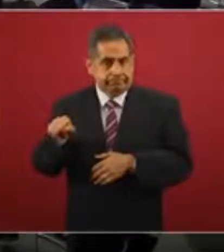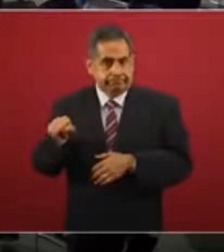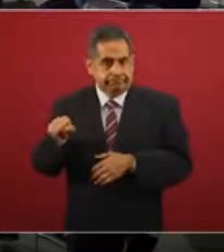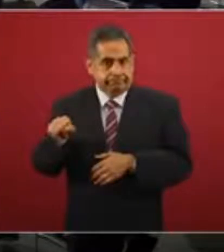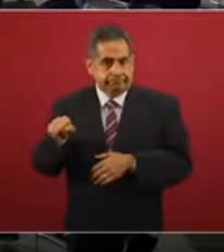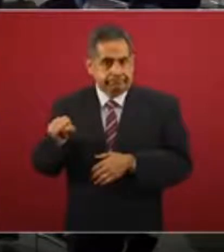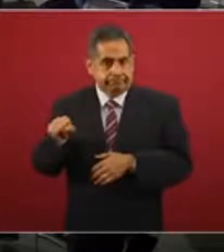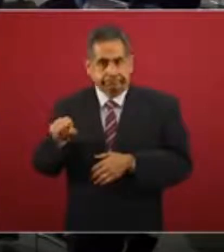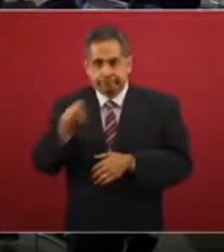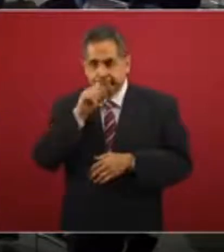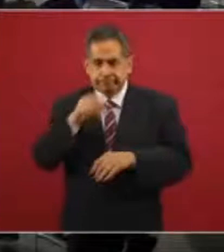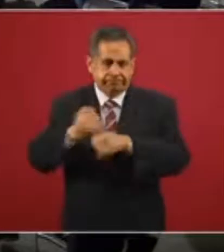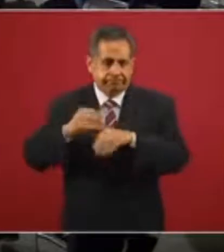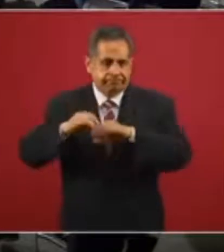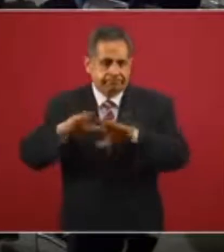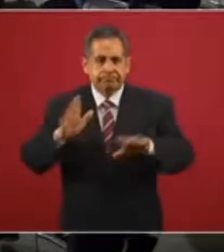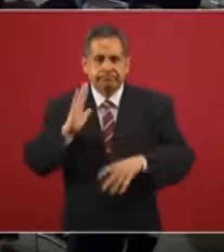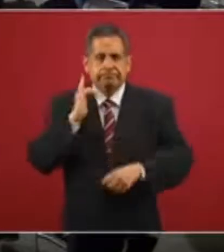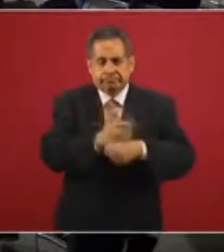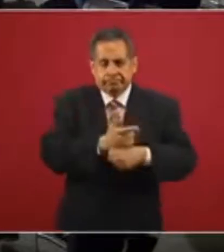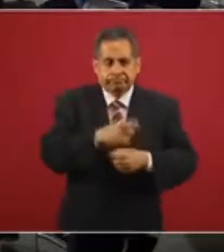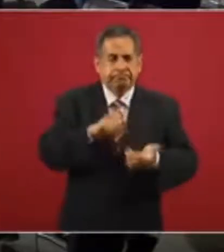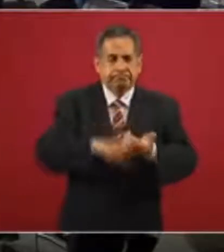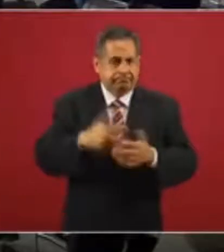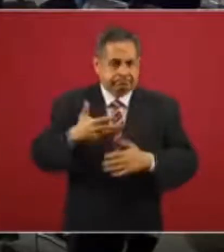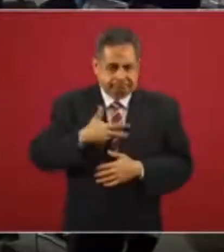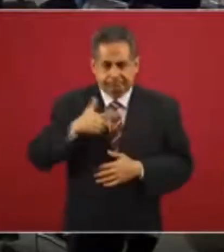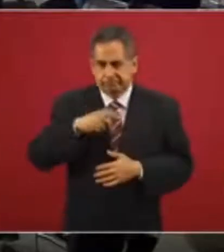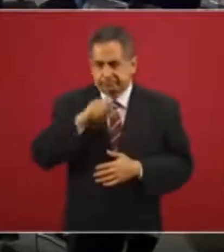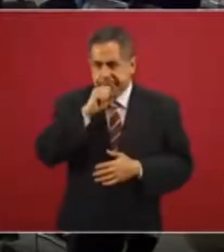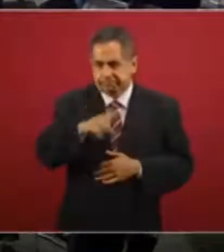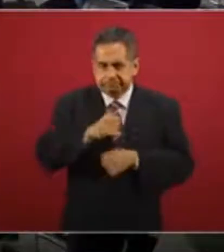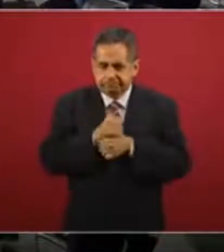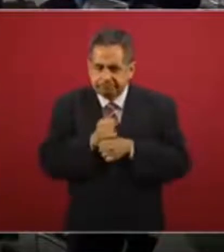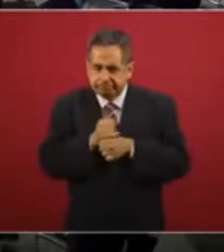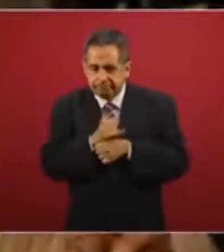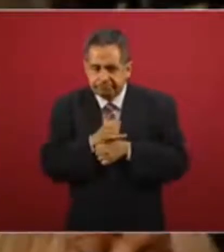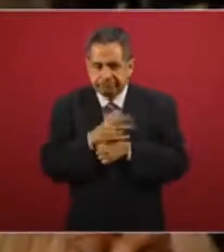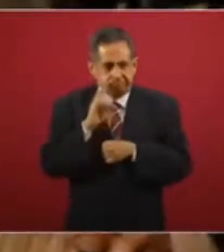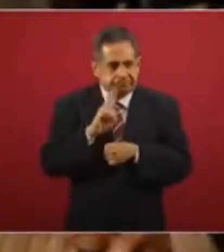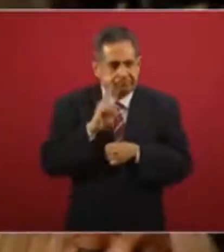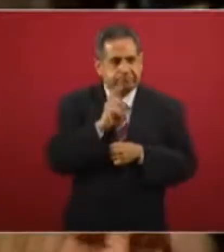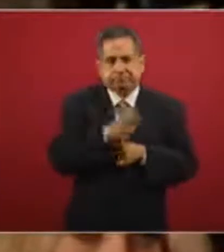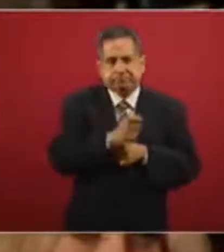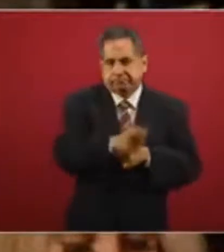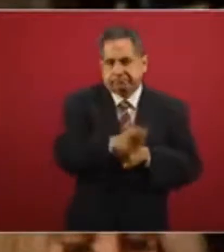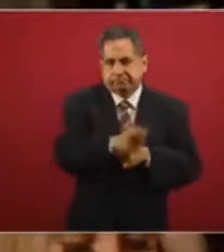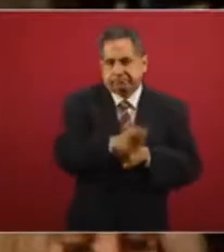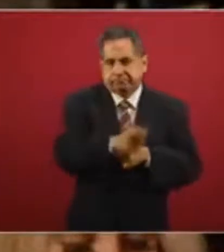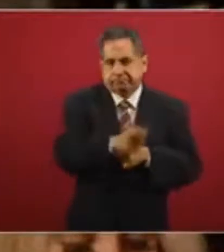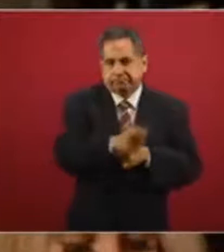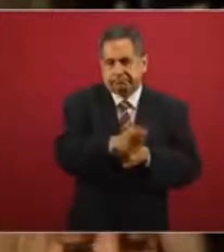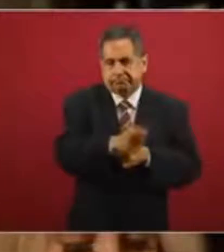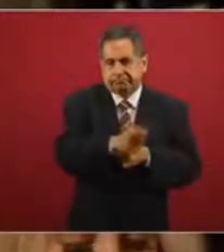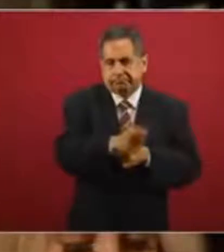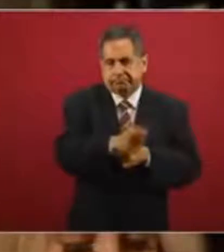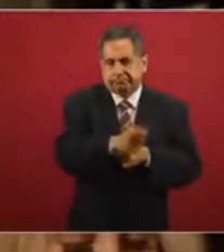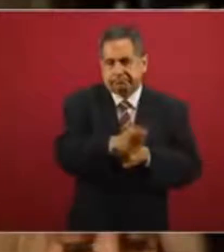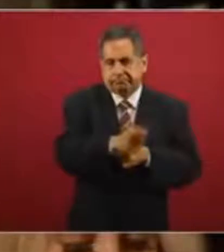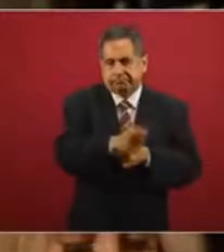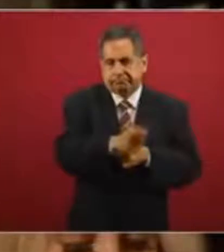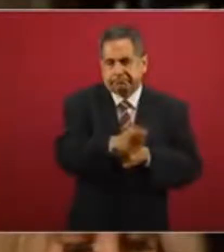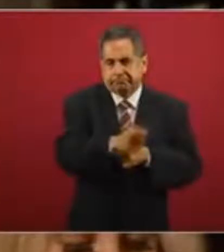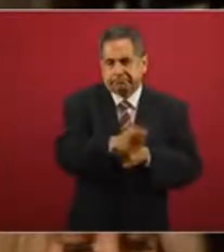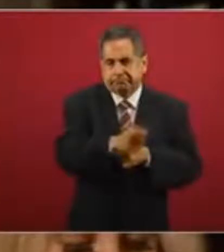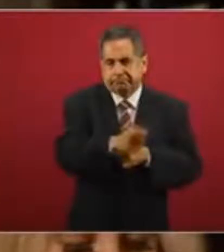financial department. Tiene, pues, investigaciones abiertas al respecto. That there's open